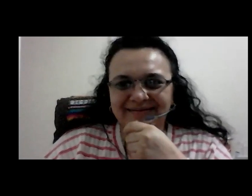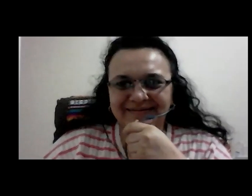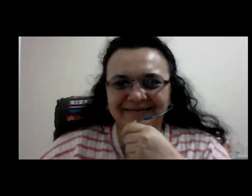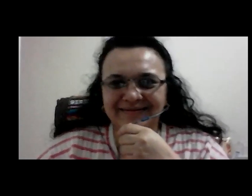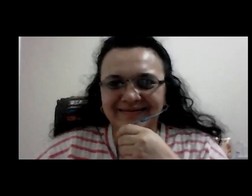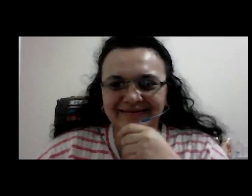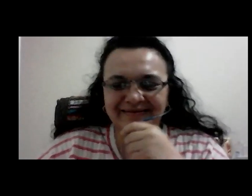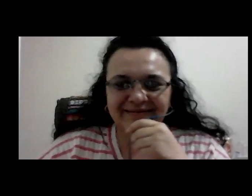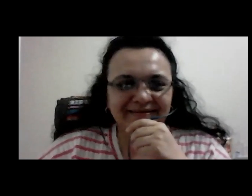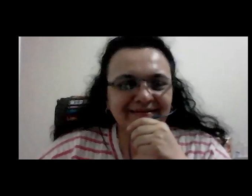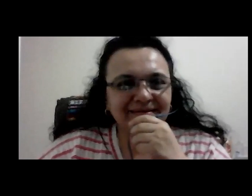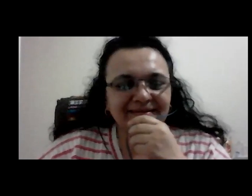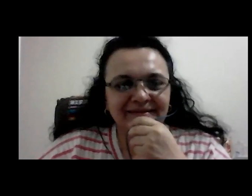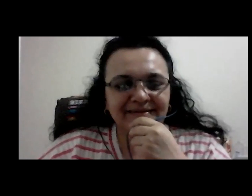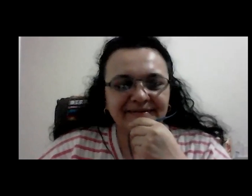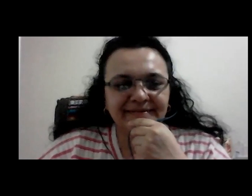Yes, but